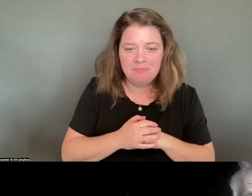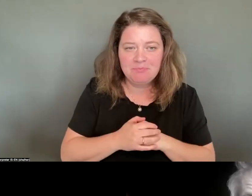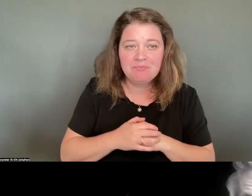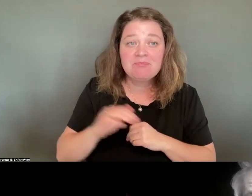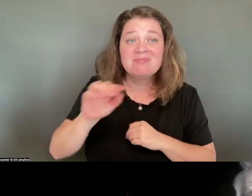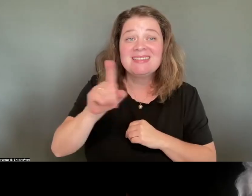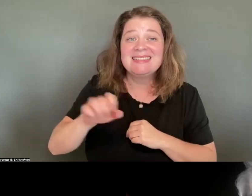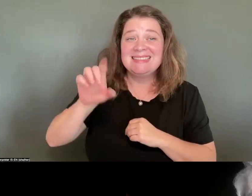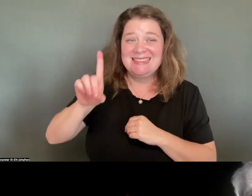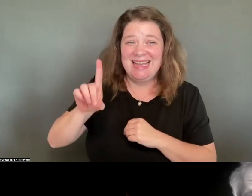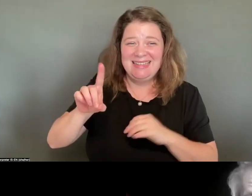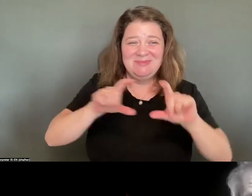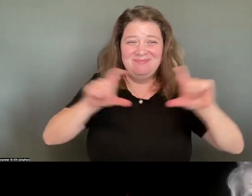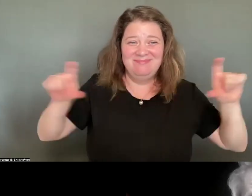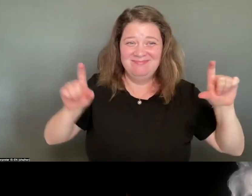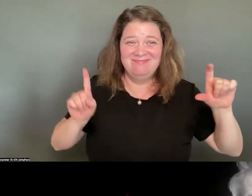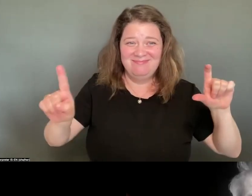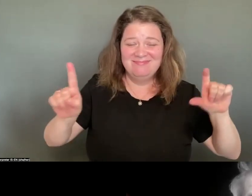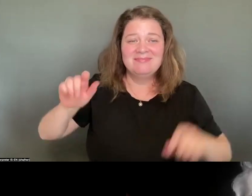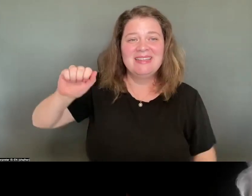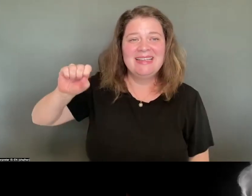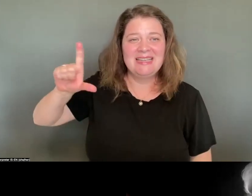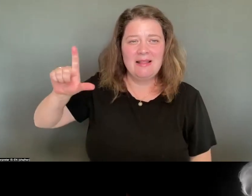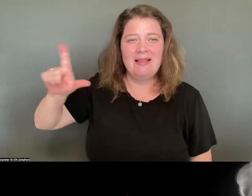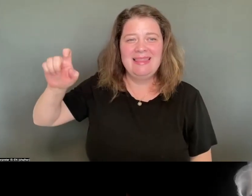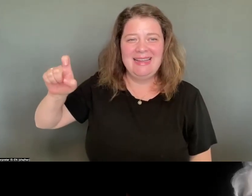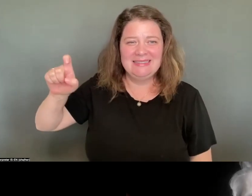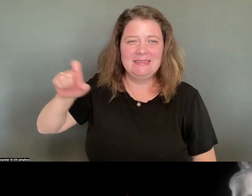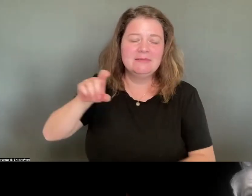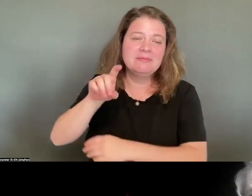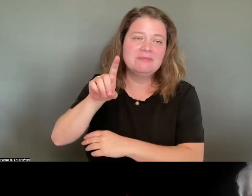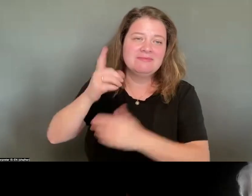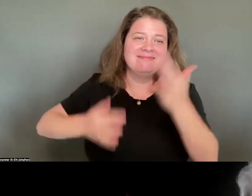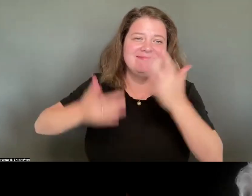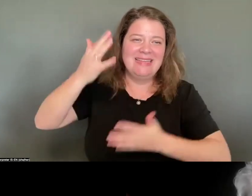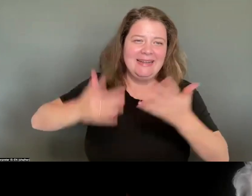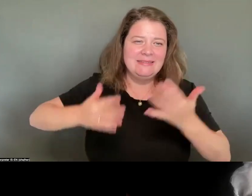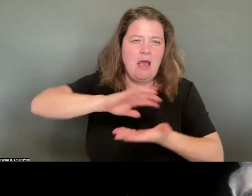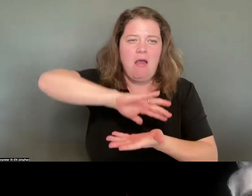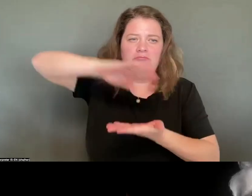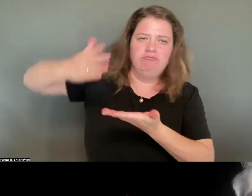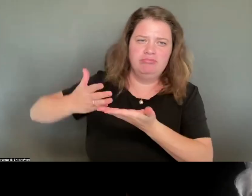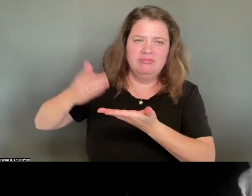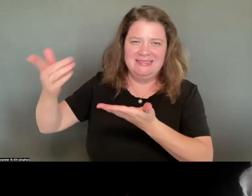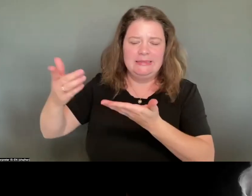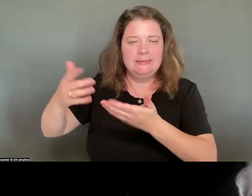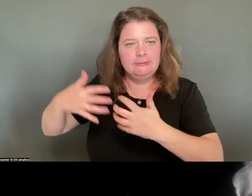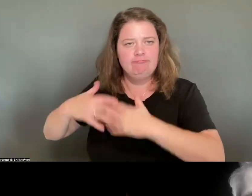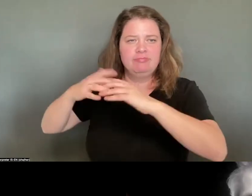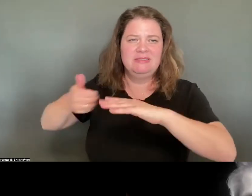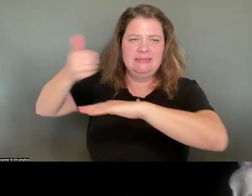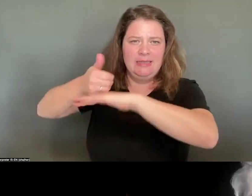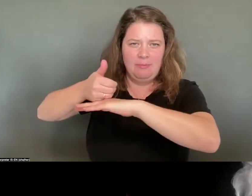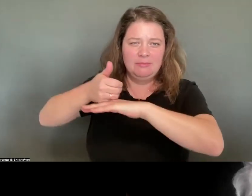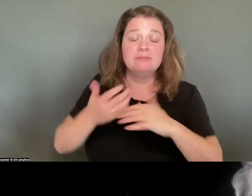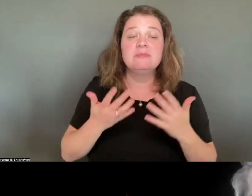creation of the ASL Lex database. And today she'll be presenting an extension of that work, which is the free association